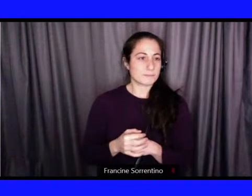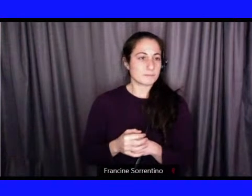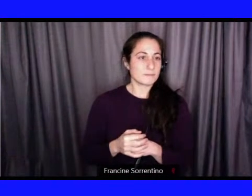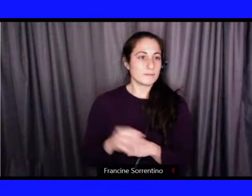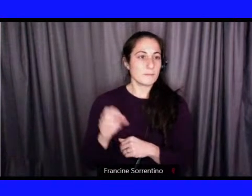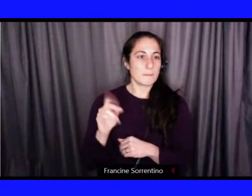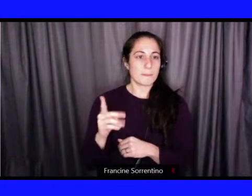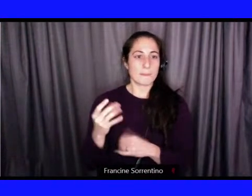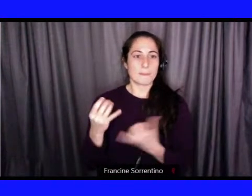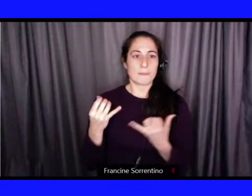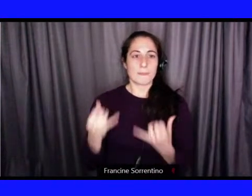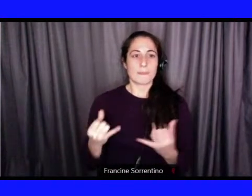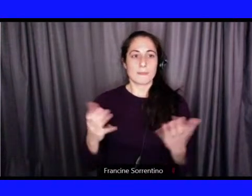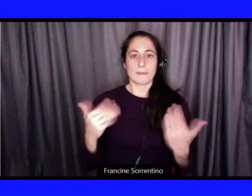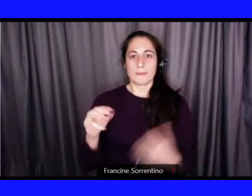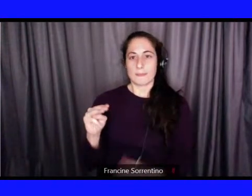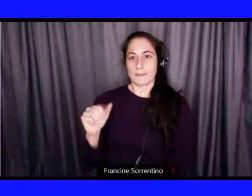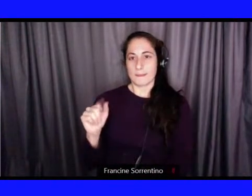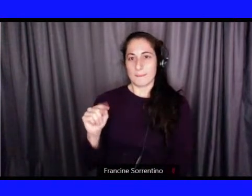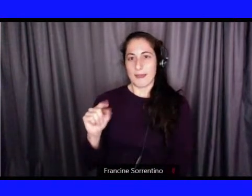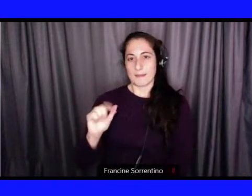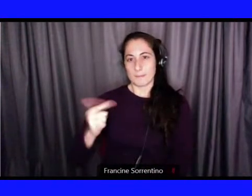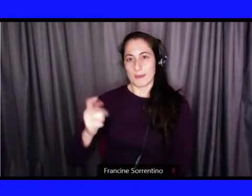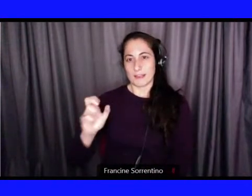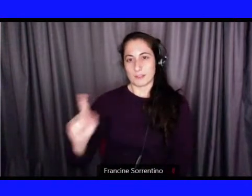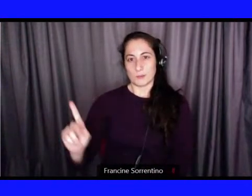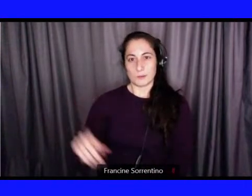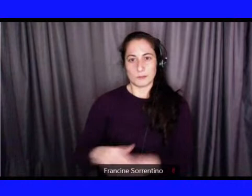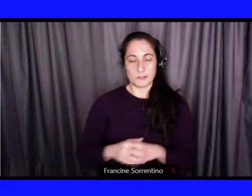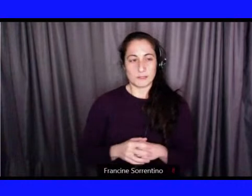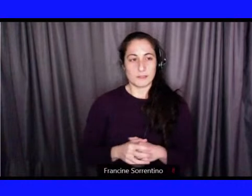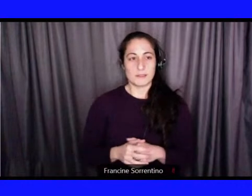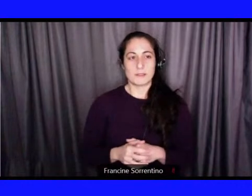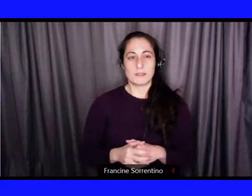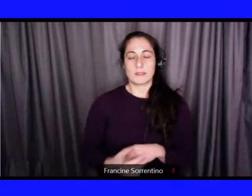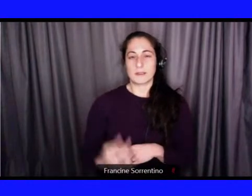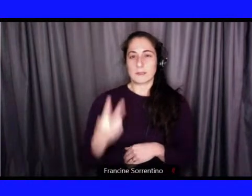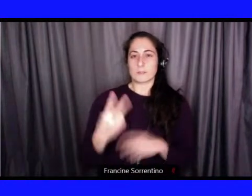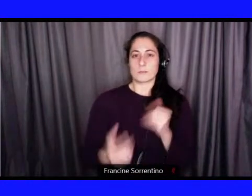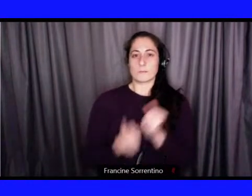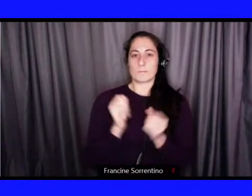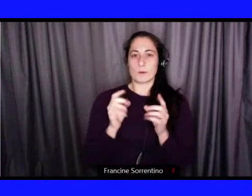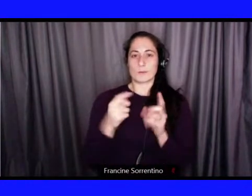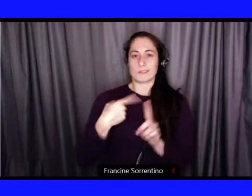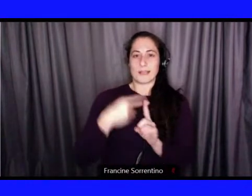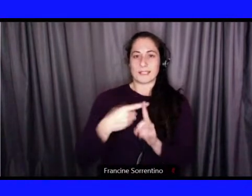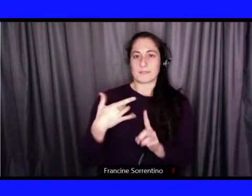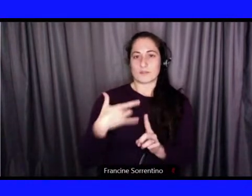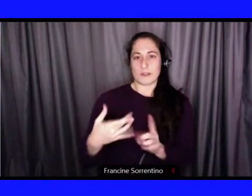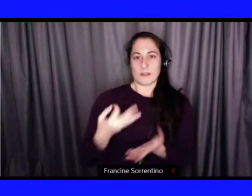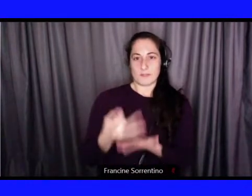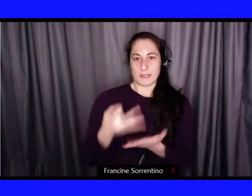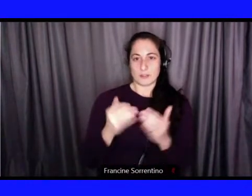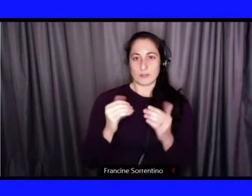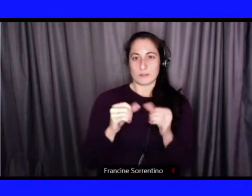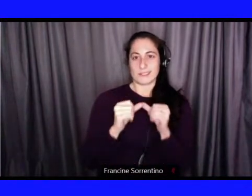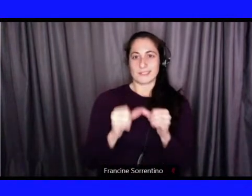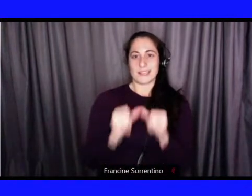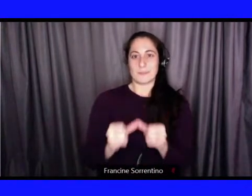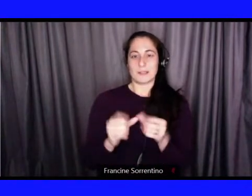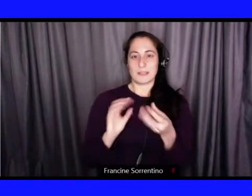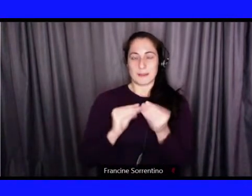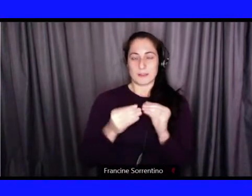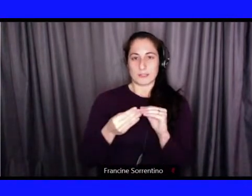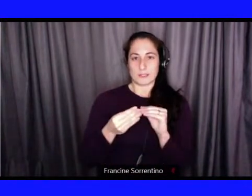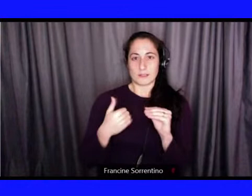coverage or in financial assistance, a pretty meaningful jump from 72% to 81% last quarter. So that's